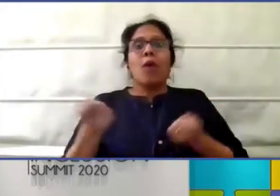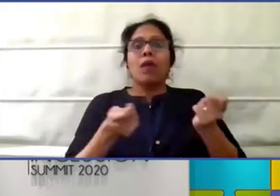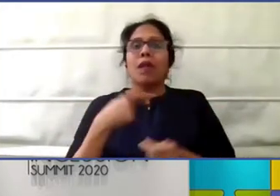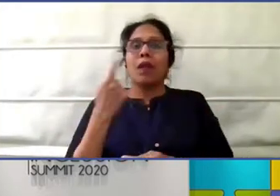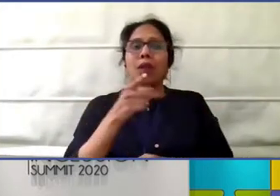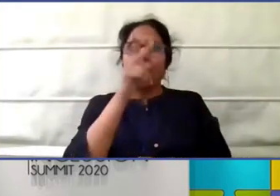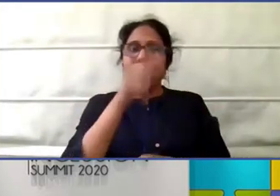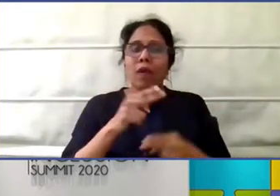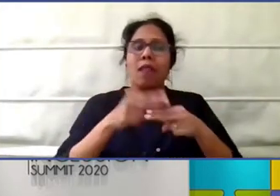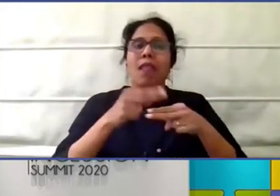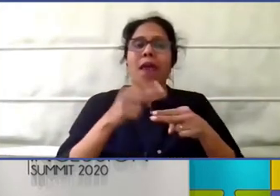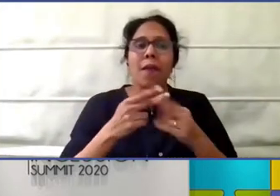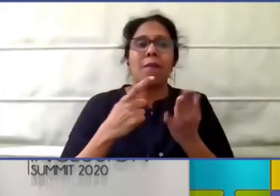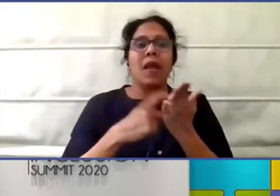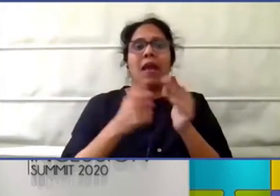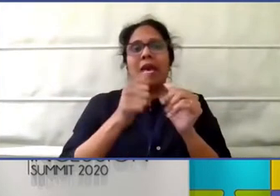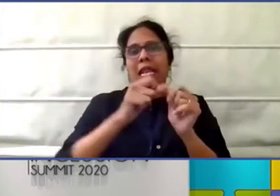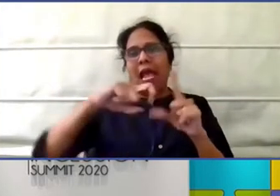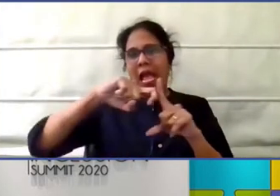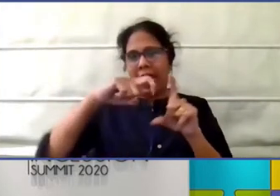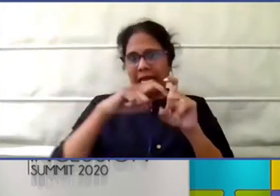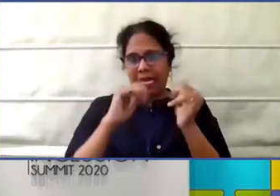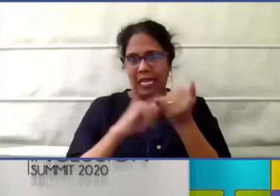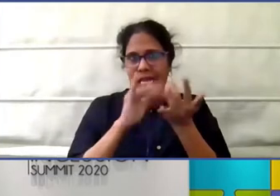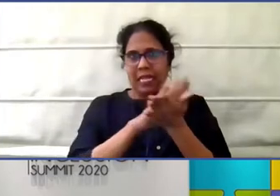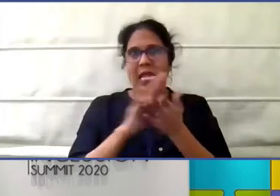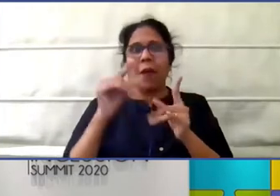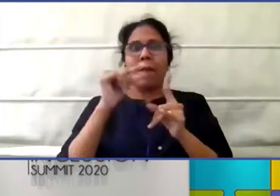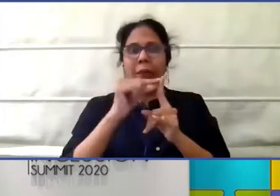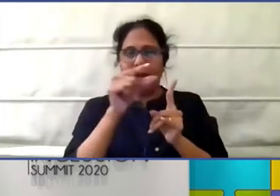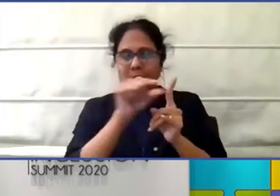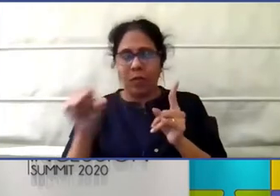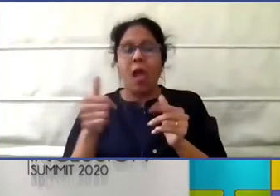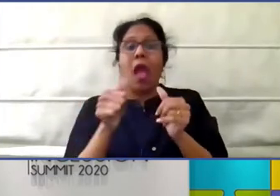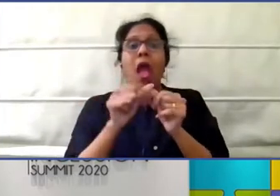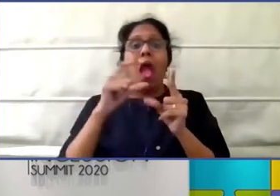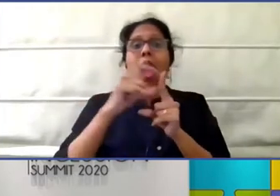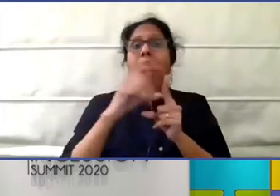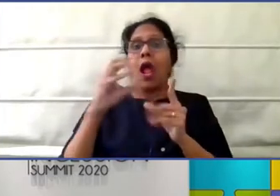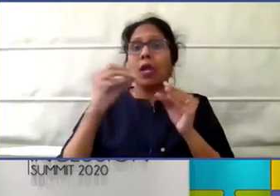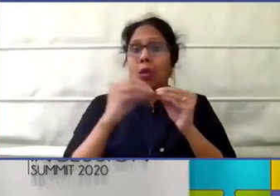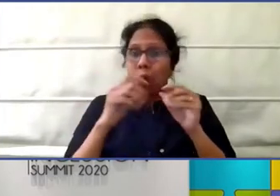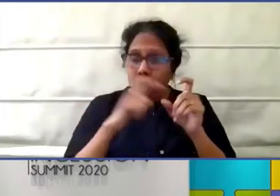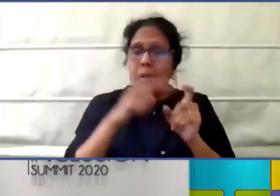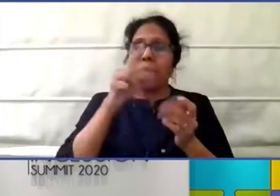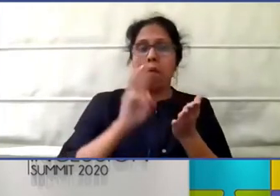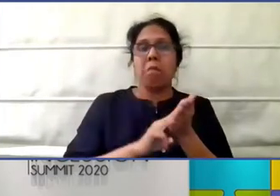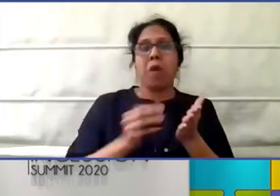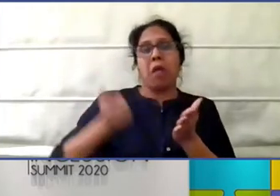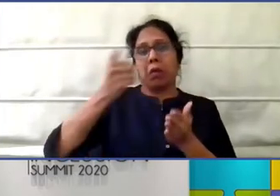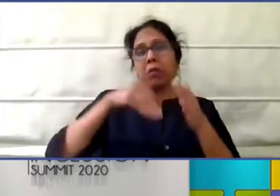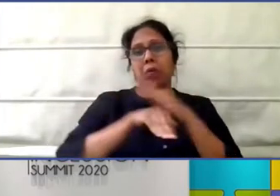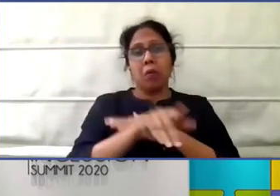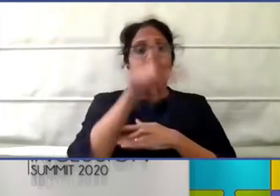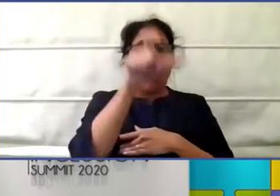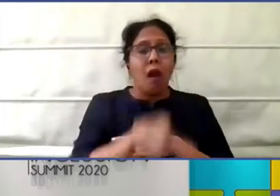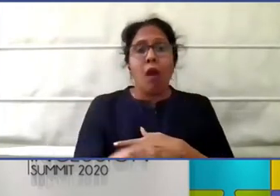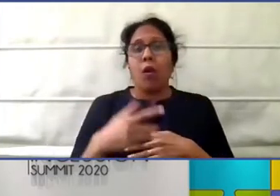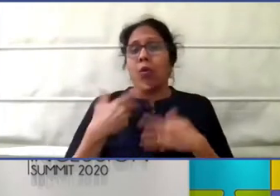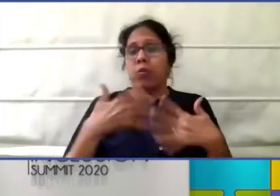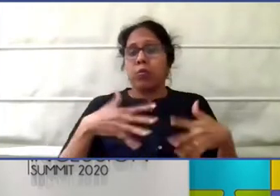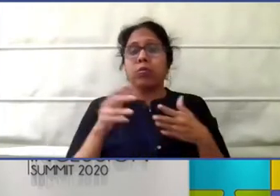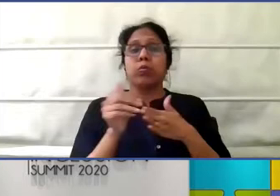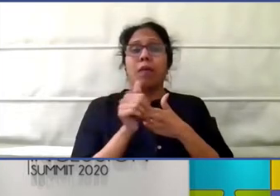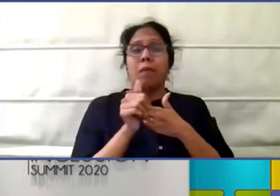a product manager at Adobe. Rakesh is a passionate accessibility specialist, advocate, and mentor known